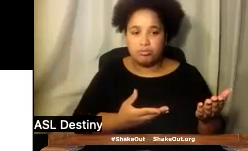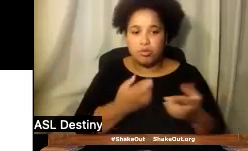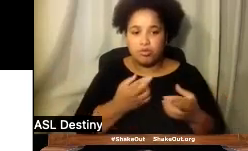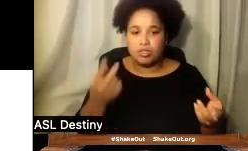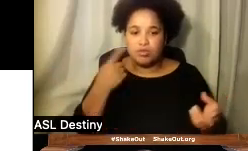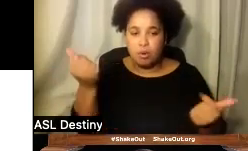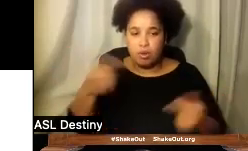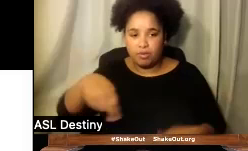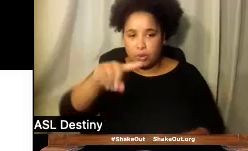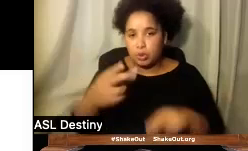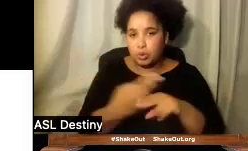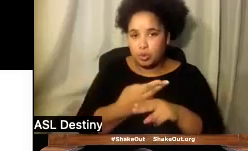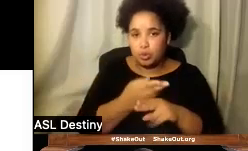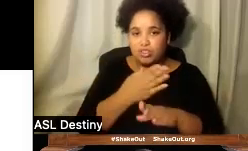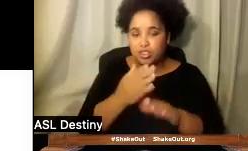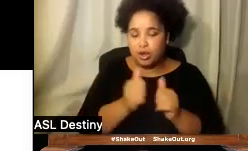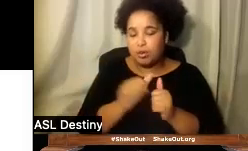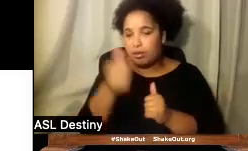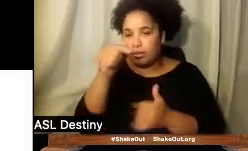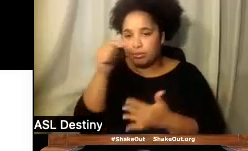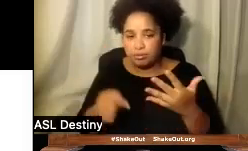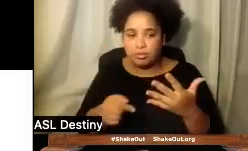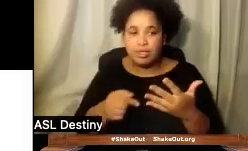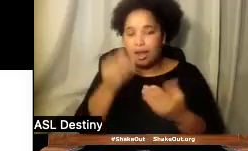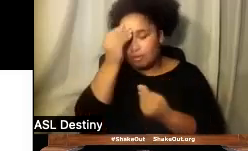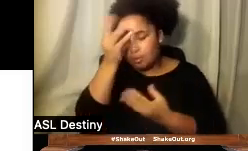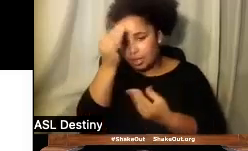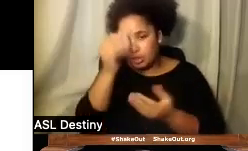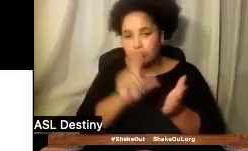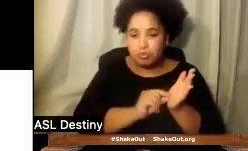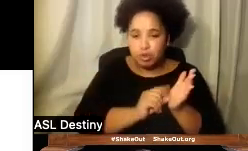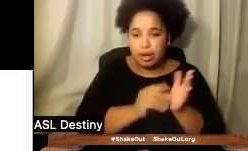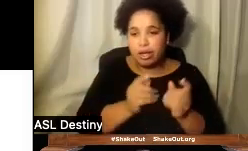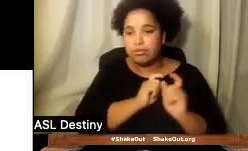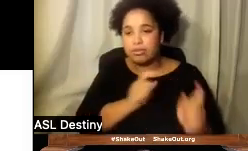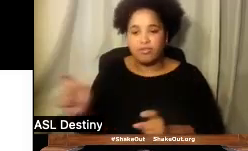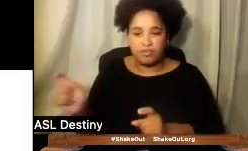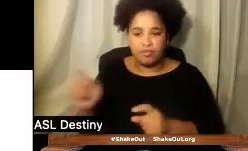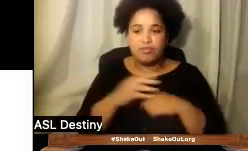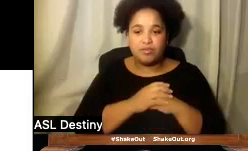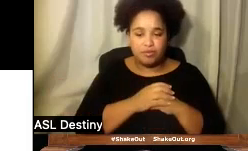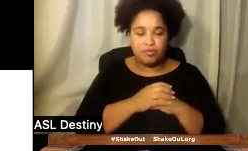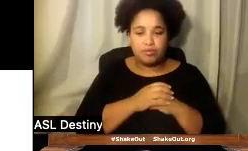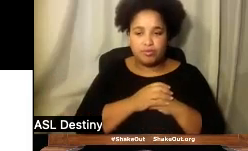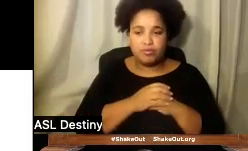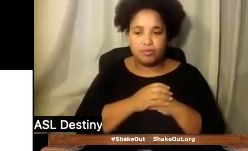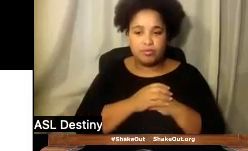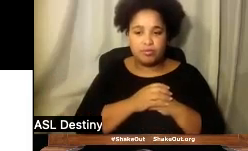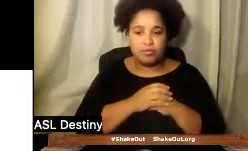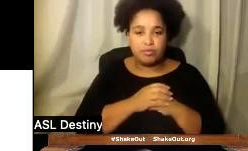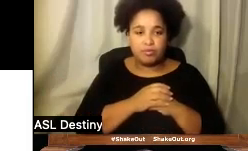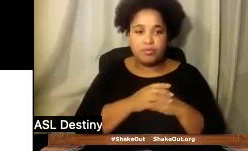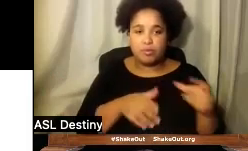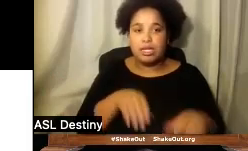of you to use and share and take the materials and print and distribute. These are Earthquake Country